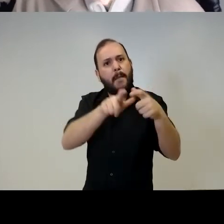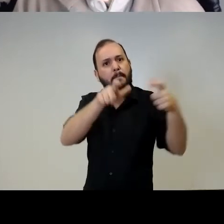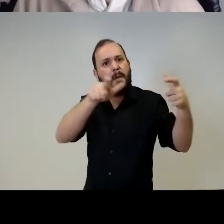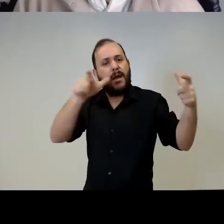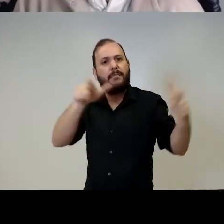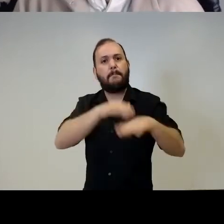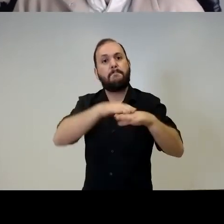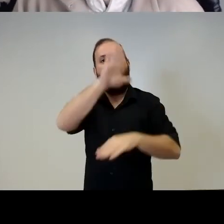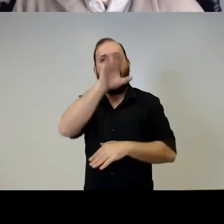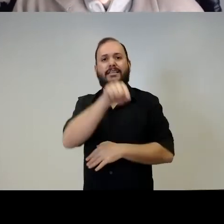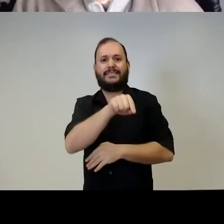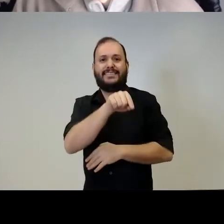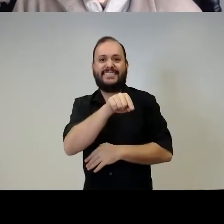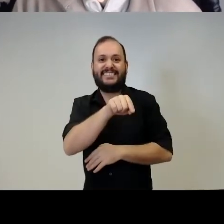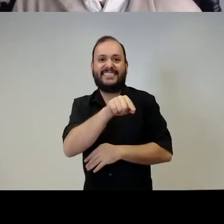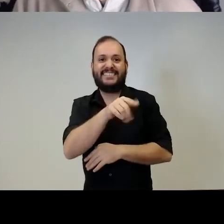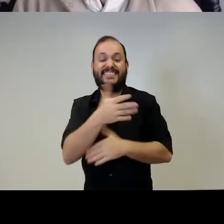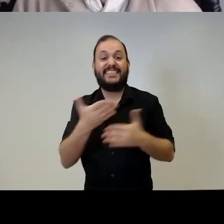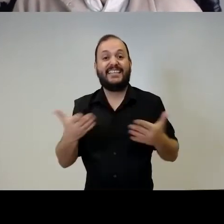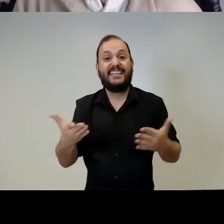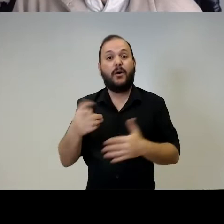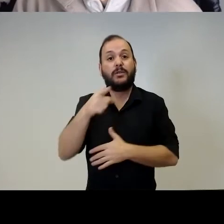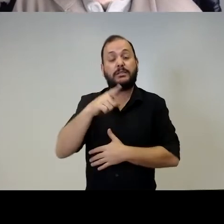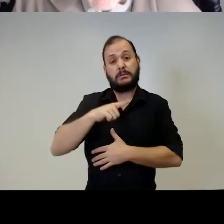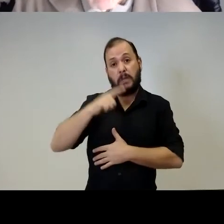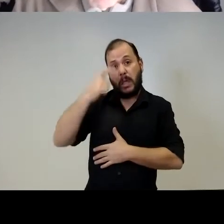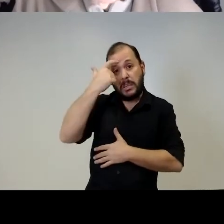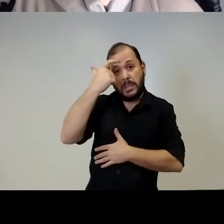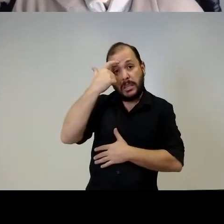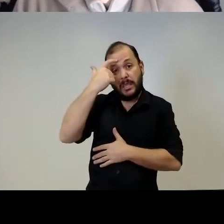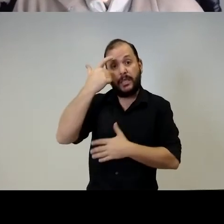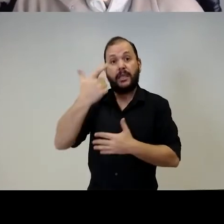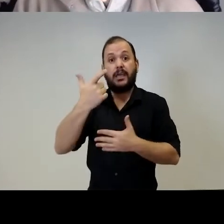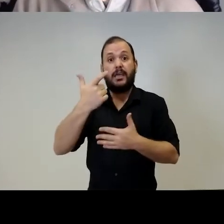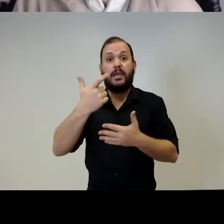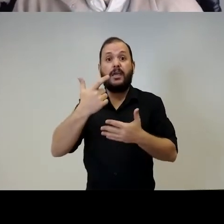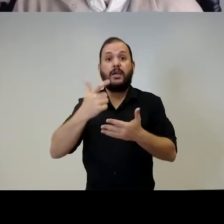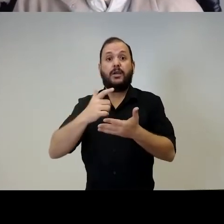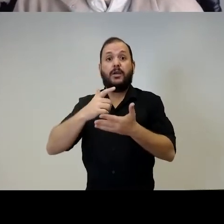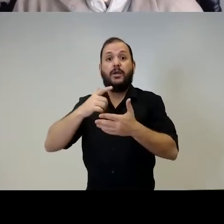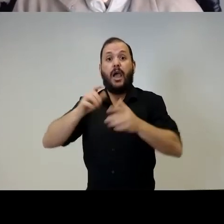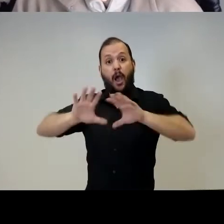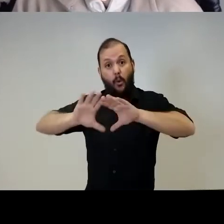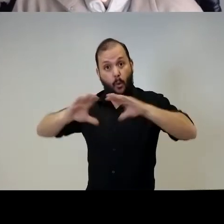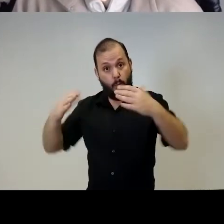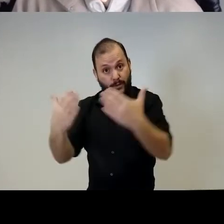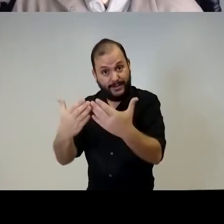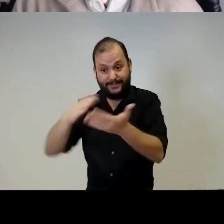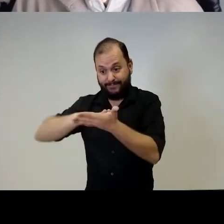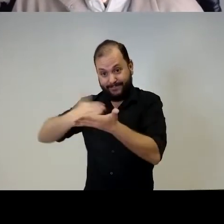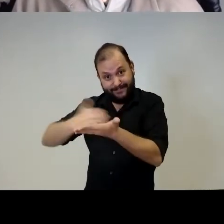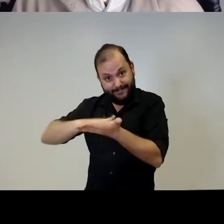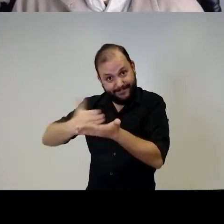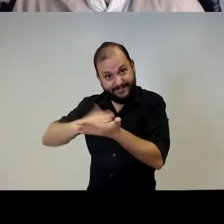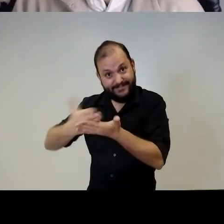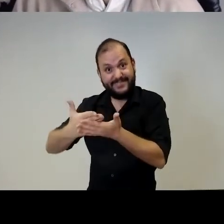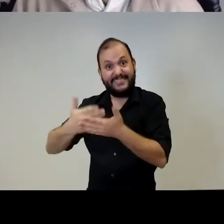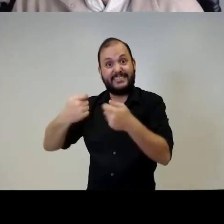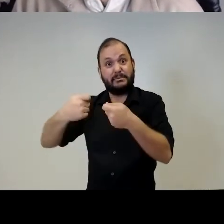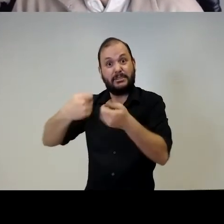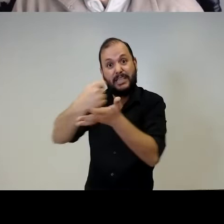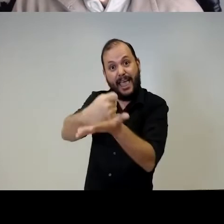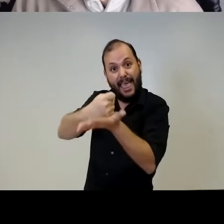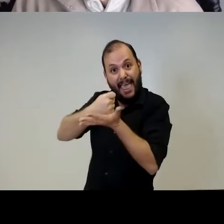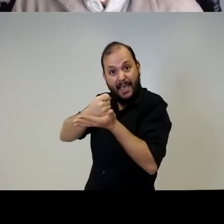take on board the idea that interpreters need to help defend the rights of an oppressed community. So